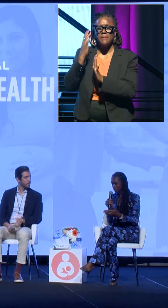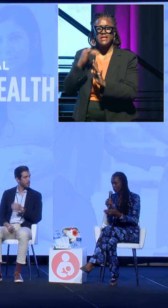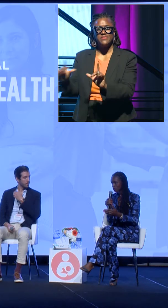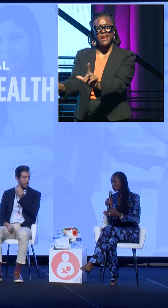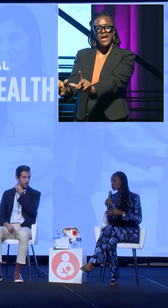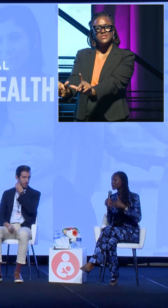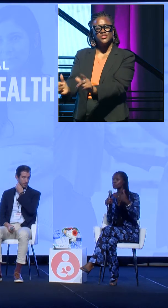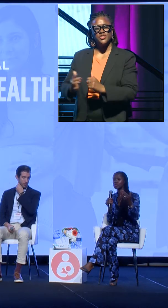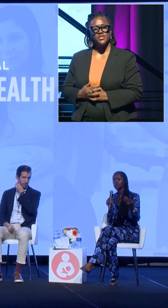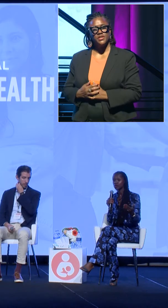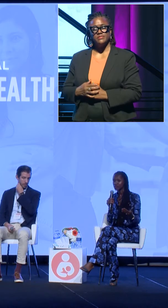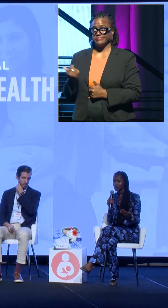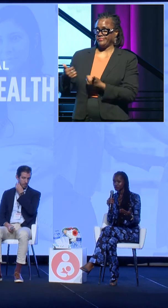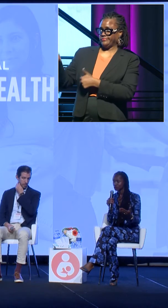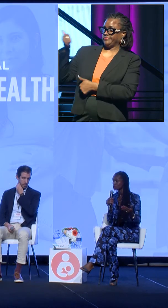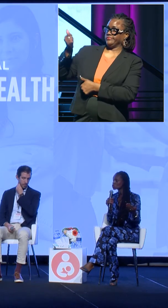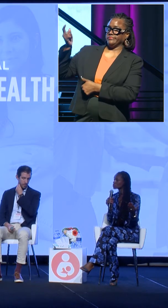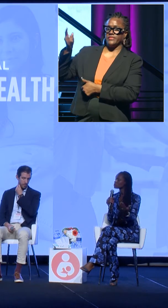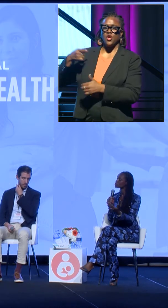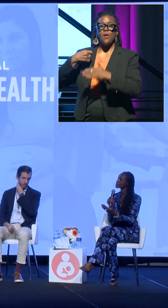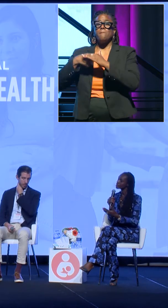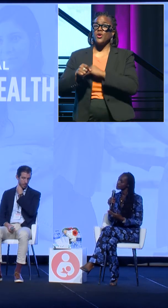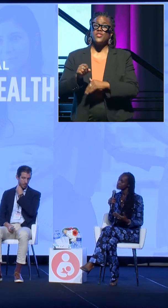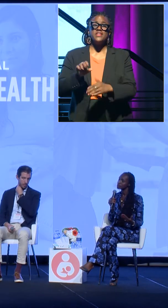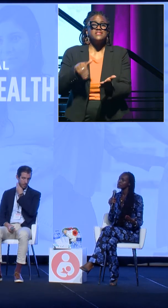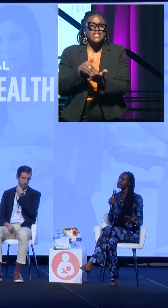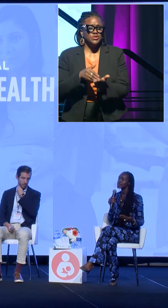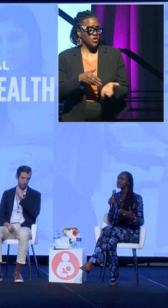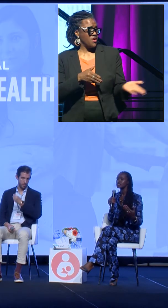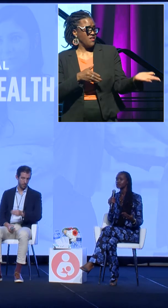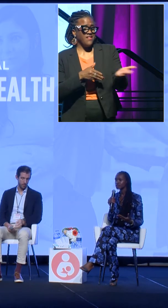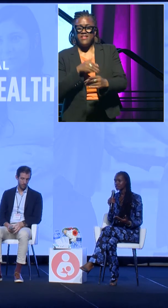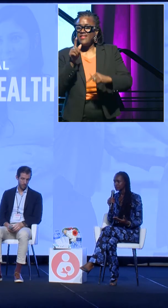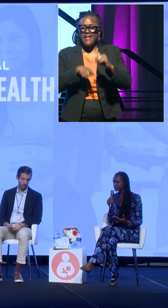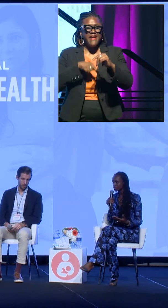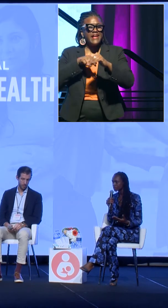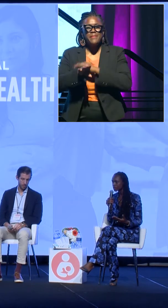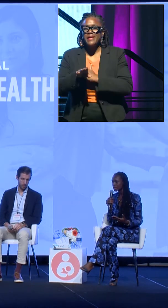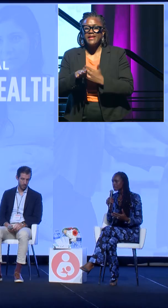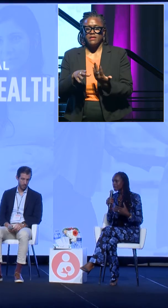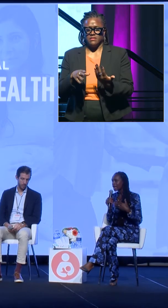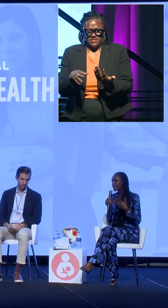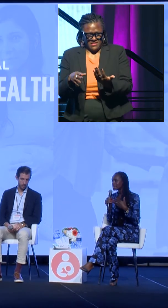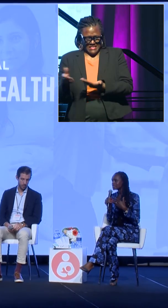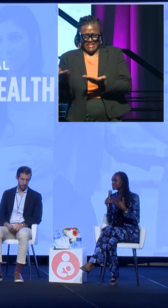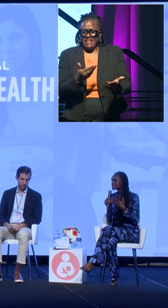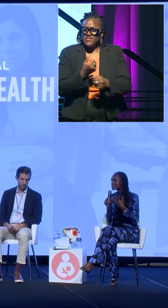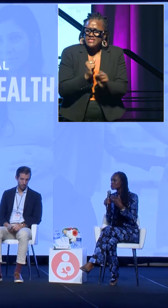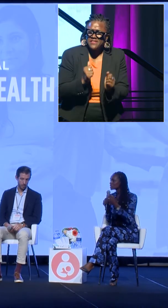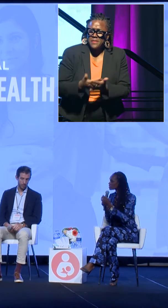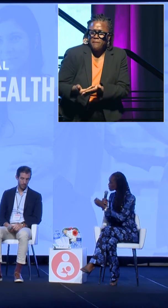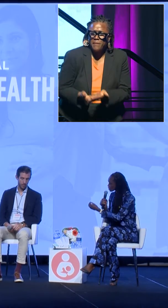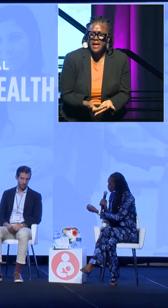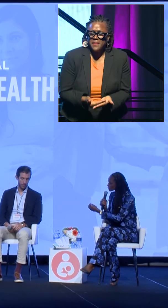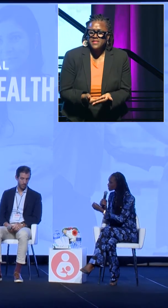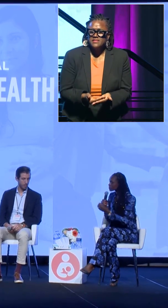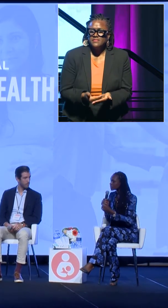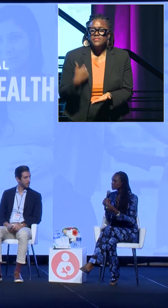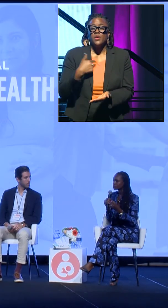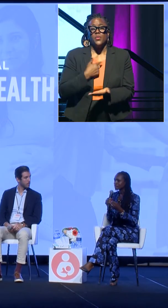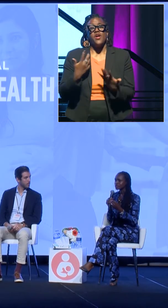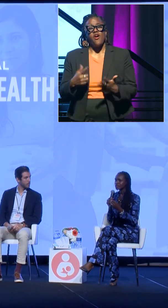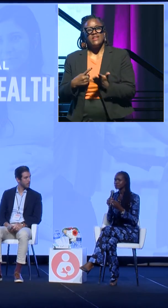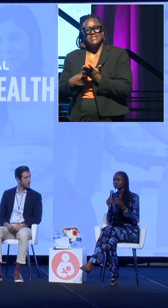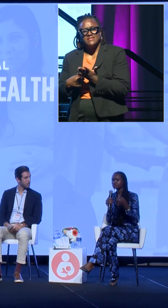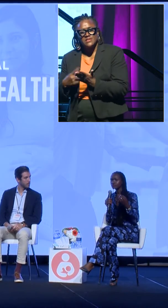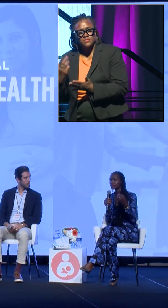licensure, right? Or open a birth center so that your people can come and deliver safely. And we talked earlier about